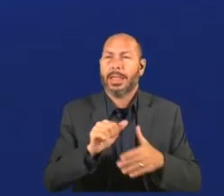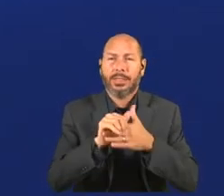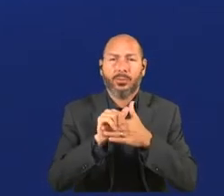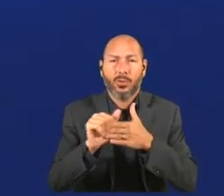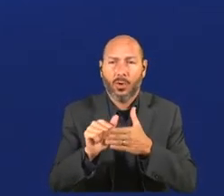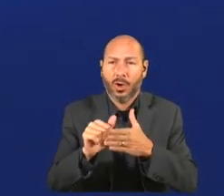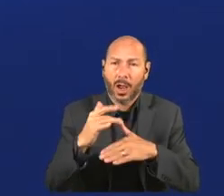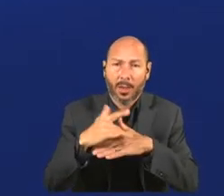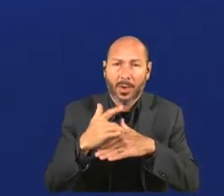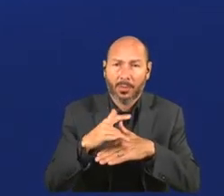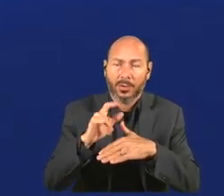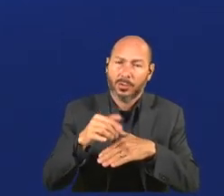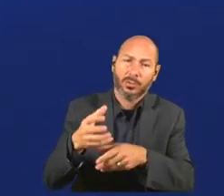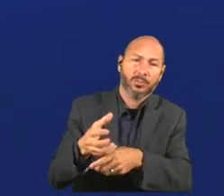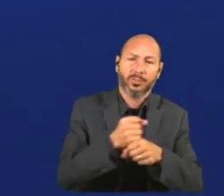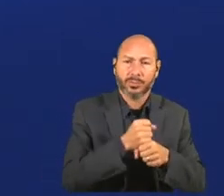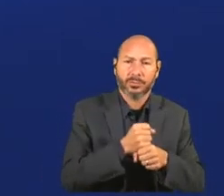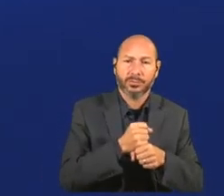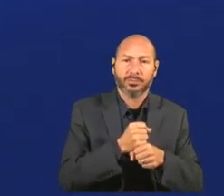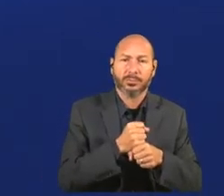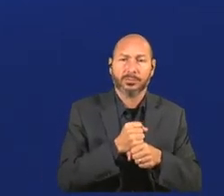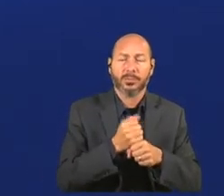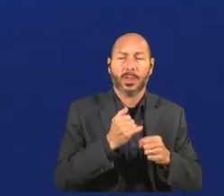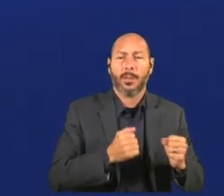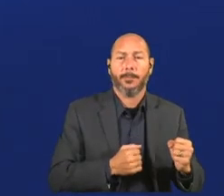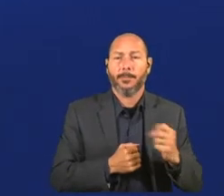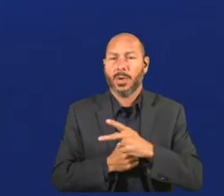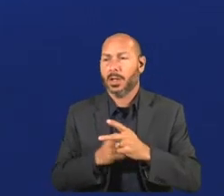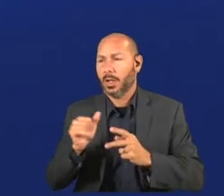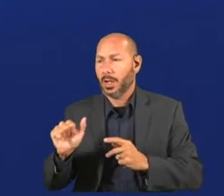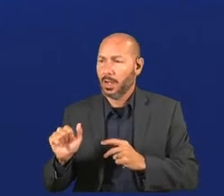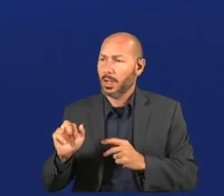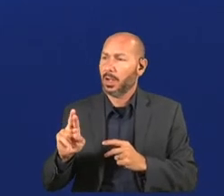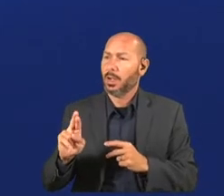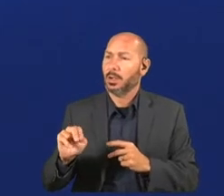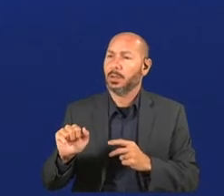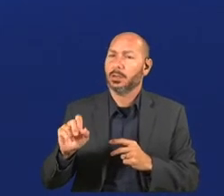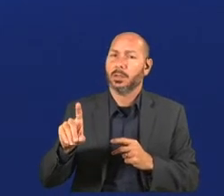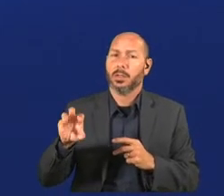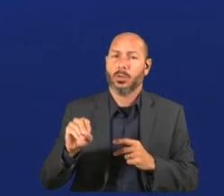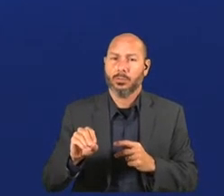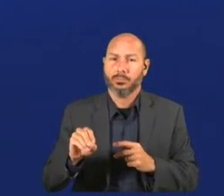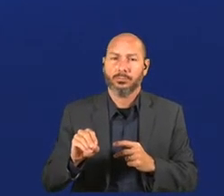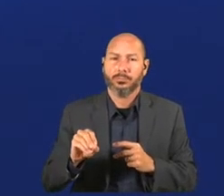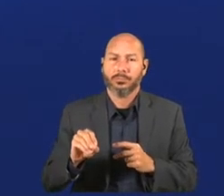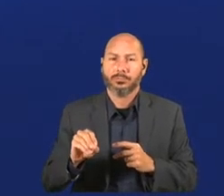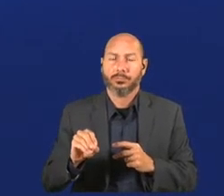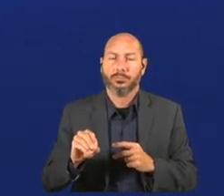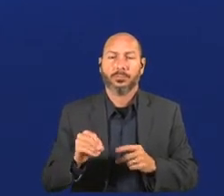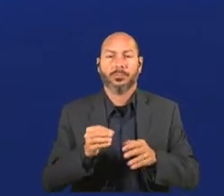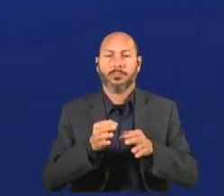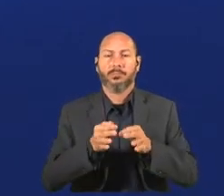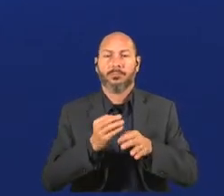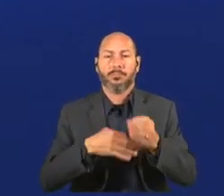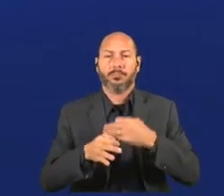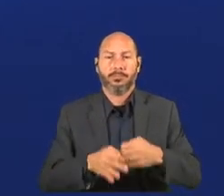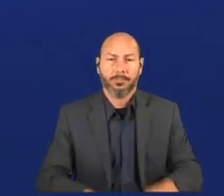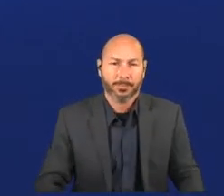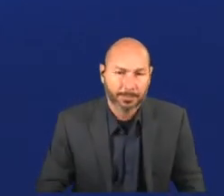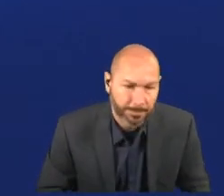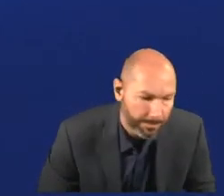And with that, I turn it back to Arnaldo. Oh, thanks a lot, Gobernadora. Mucho trabajo que tenemos por